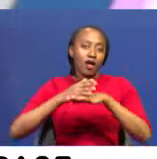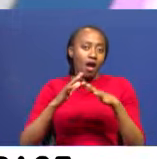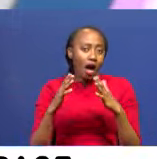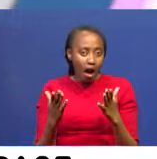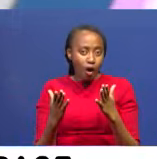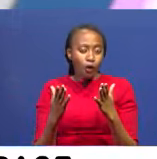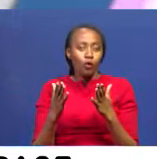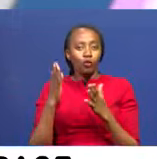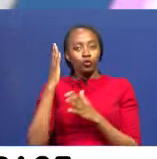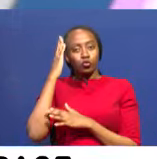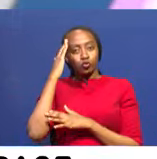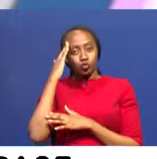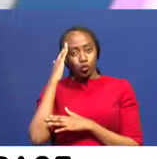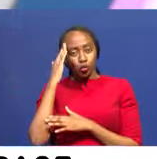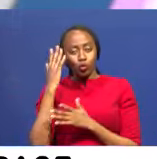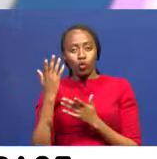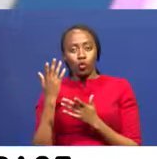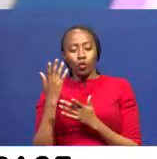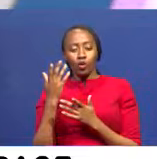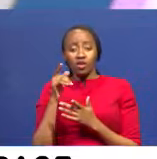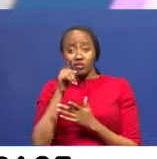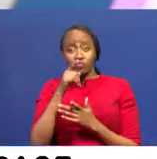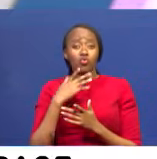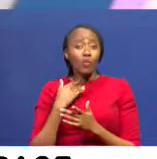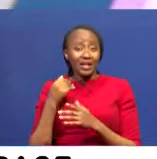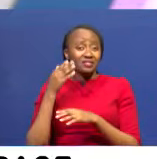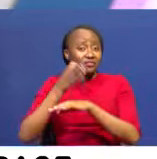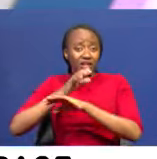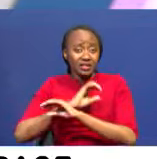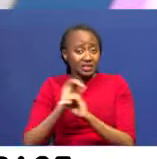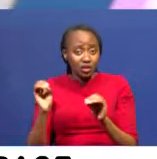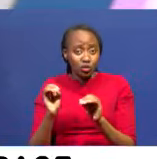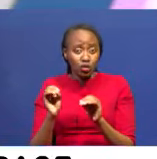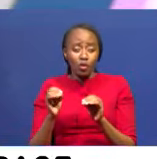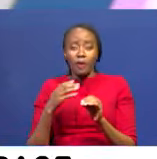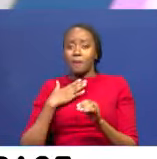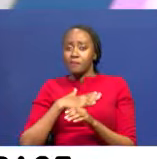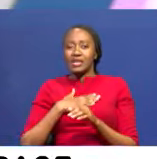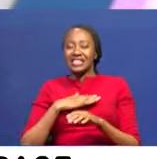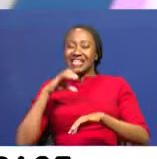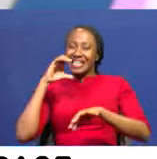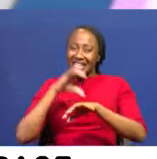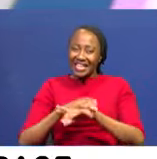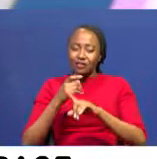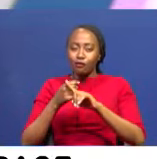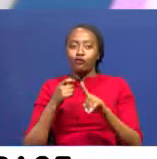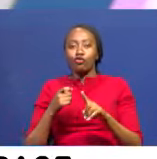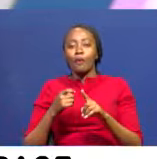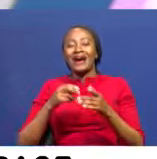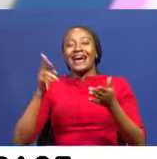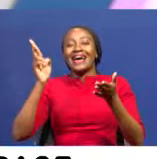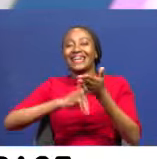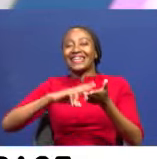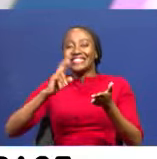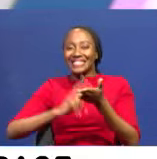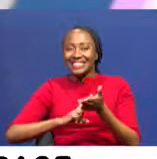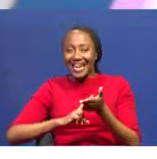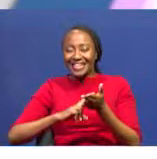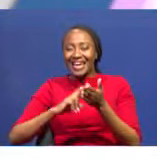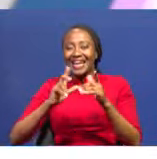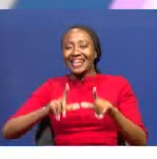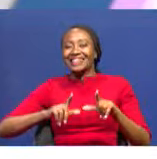of not accessing counterfeits is by getting your medicines from a registered and a